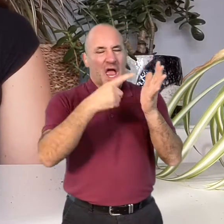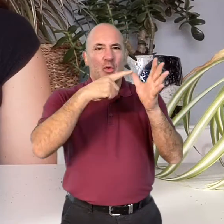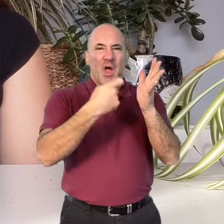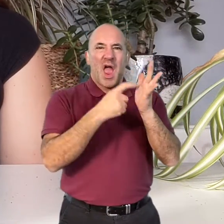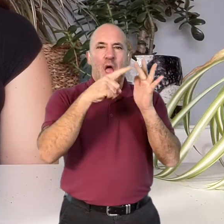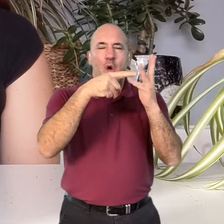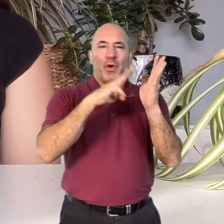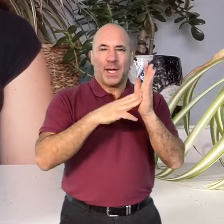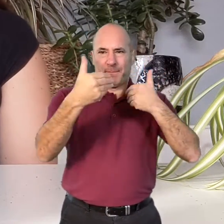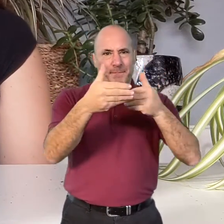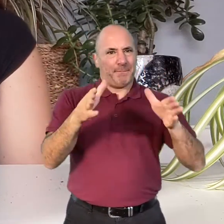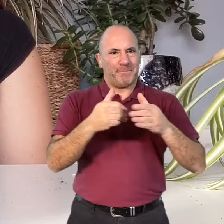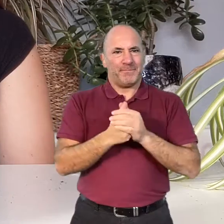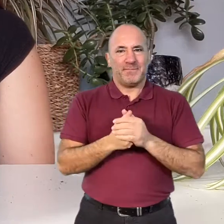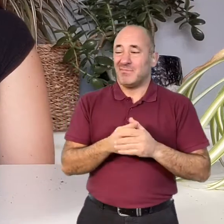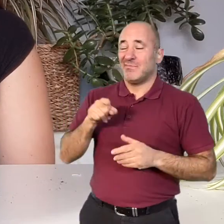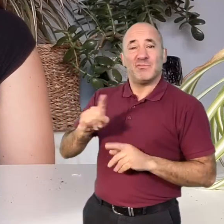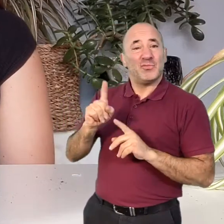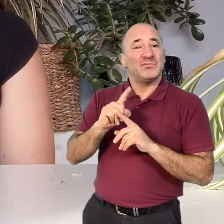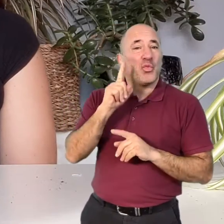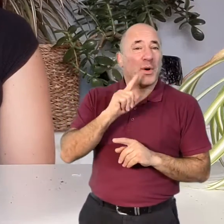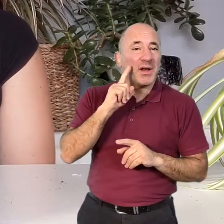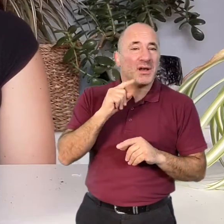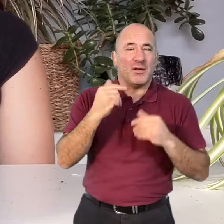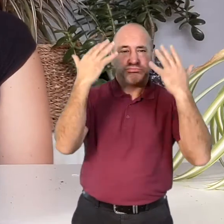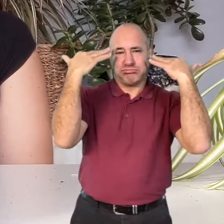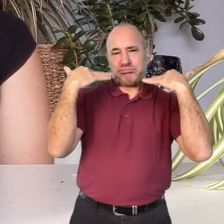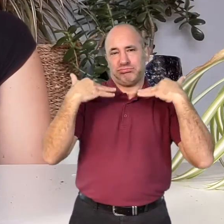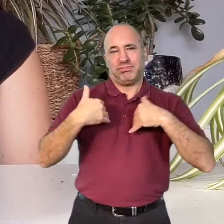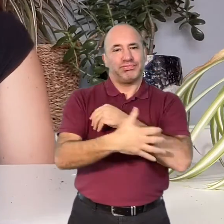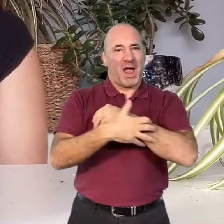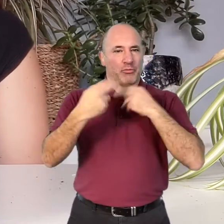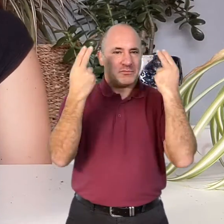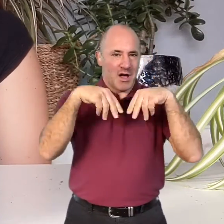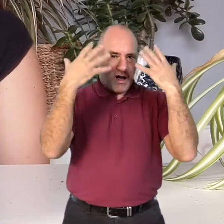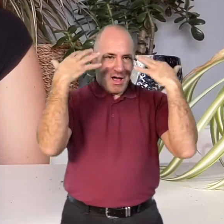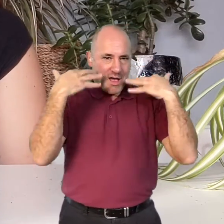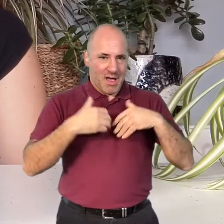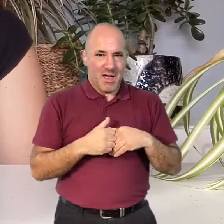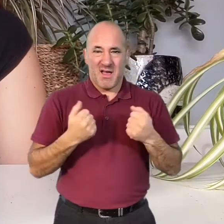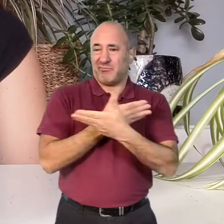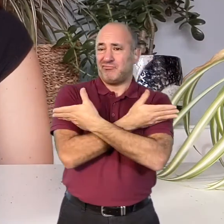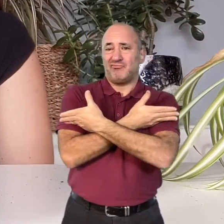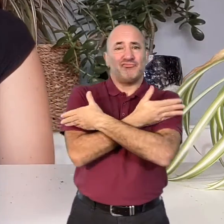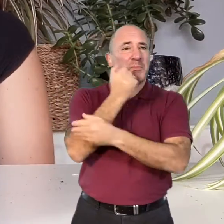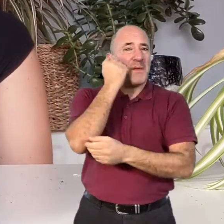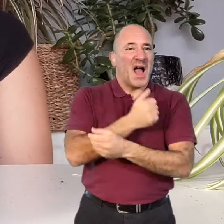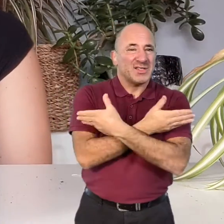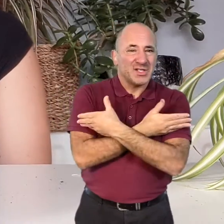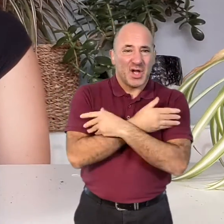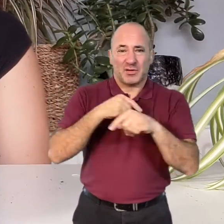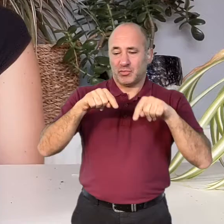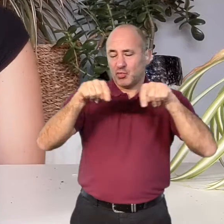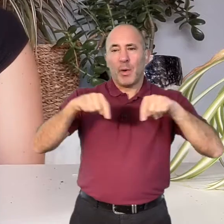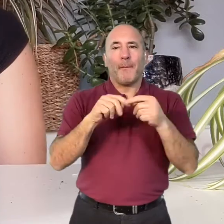female with long dark brown hair and I'm wearing a short sleeved black t-shirt. I'm sat in a pale